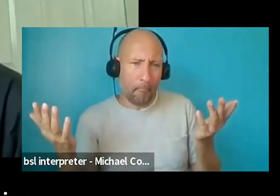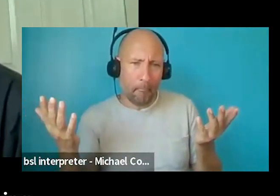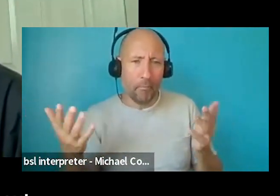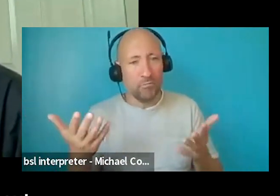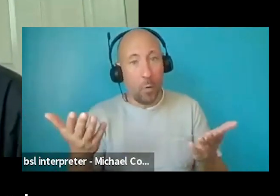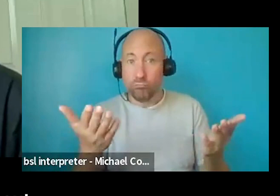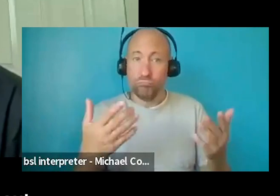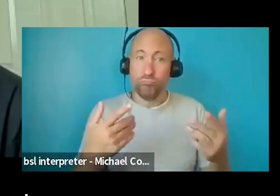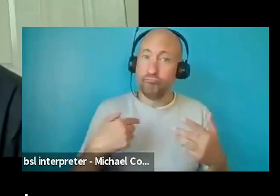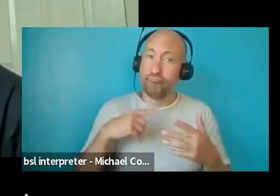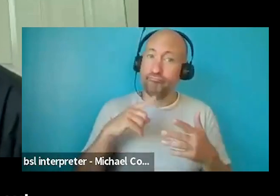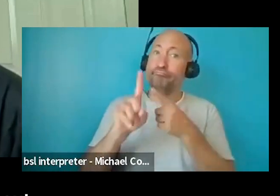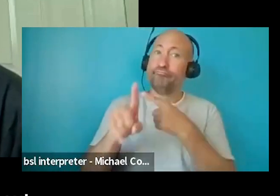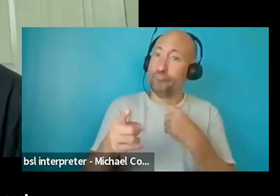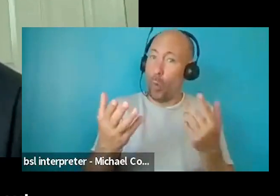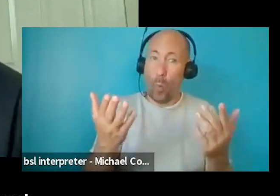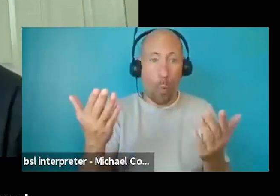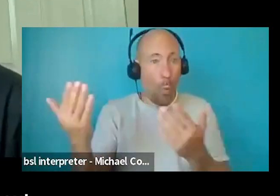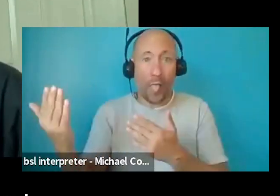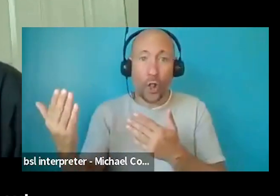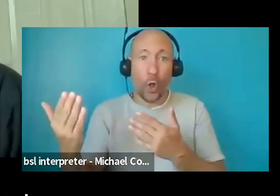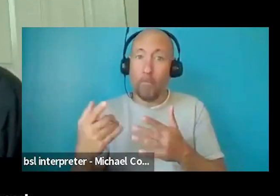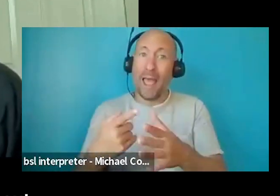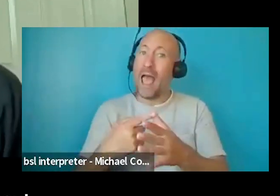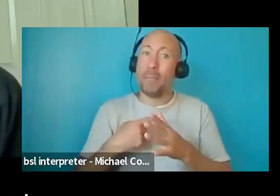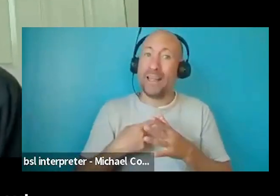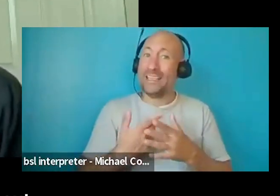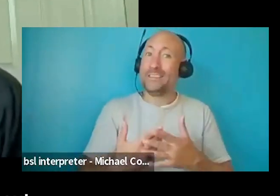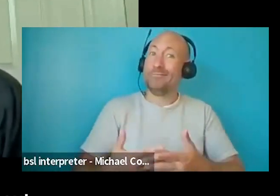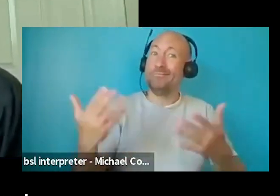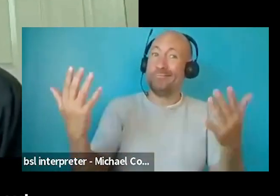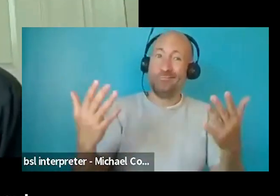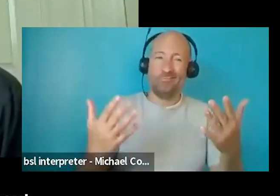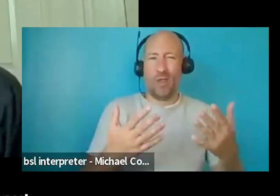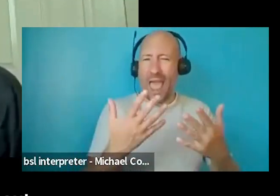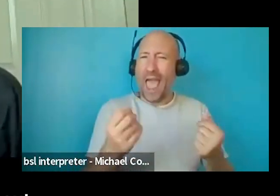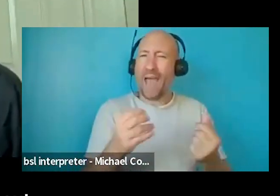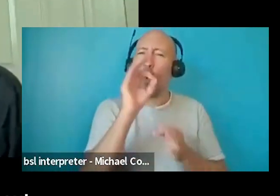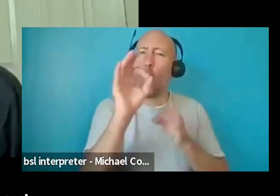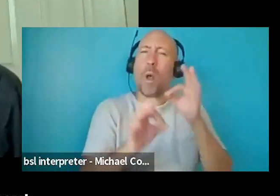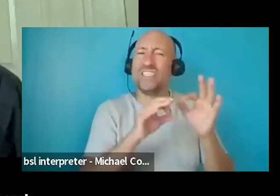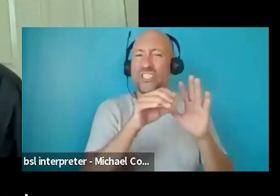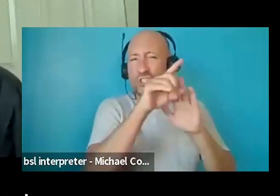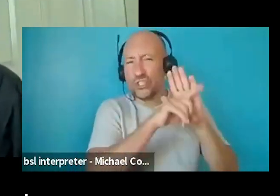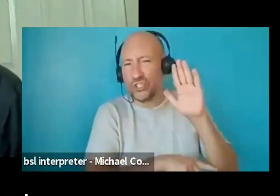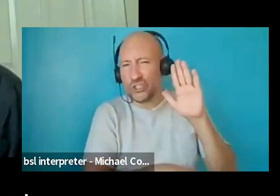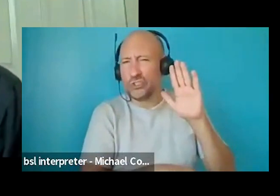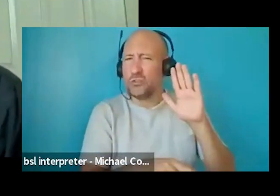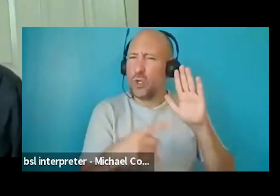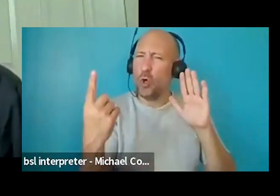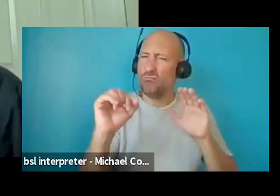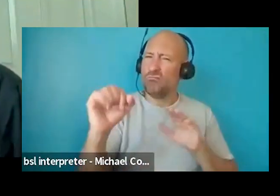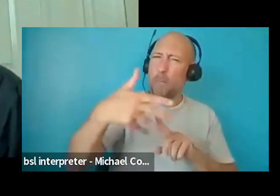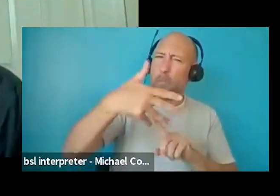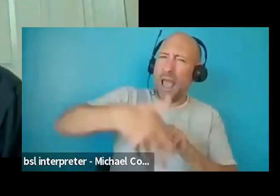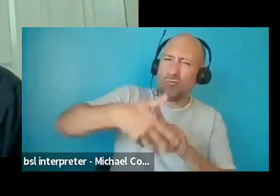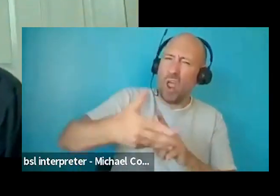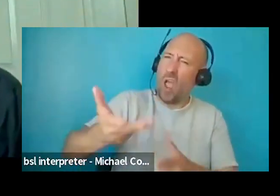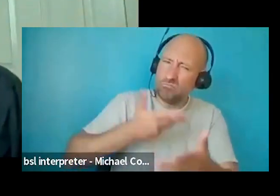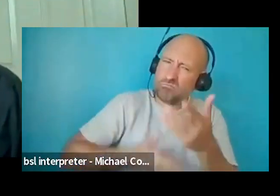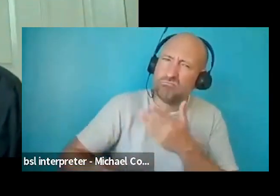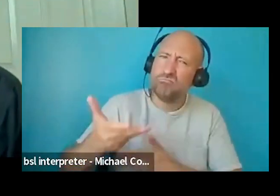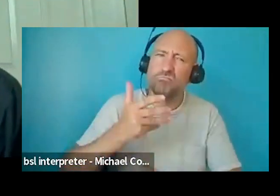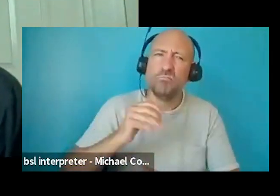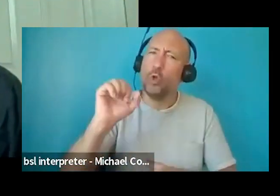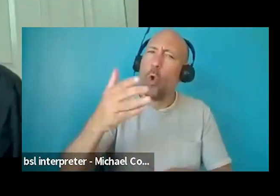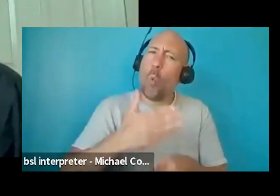And one of the first questions is about, telling us about who you are and the range of work that